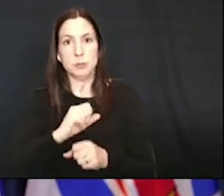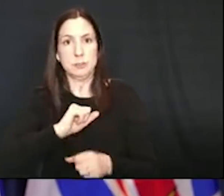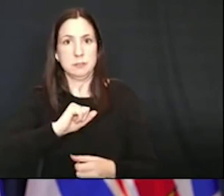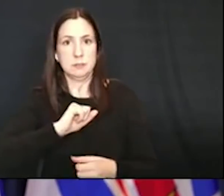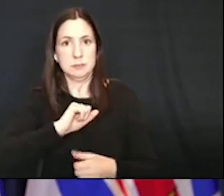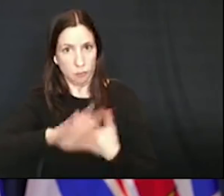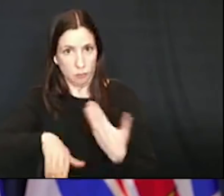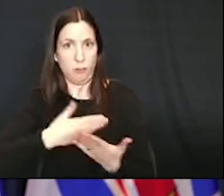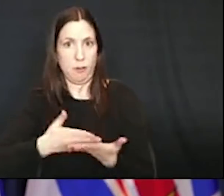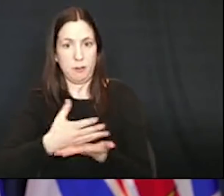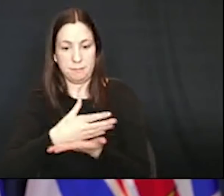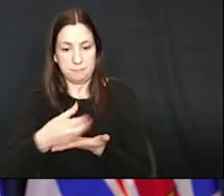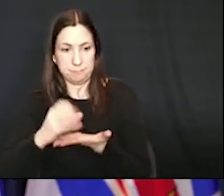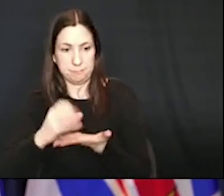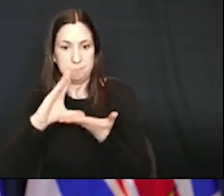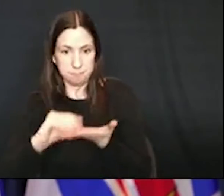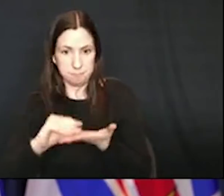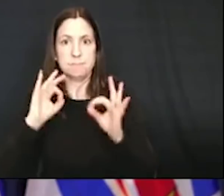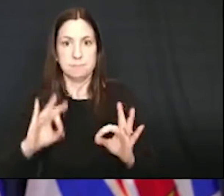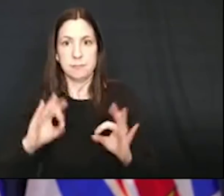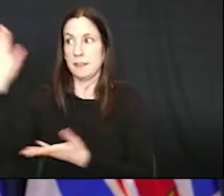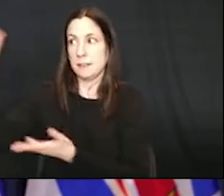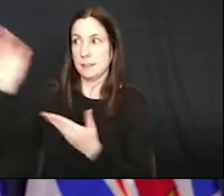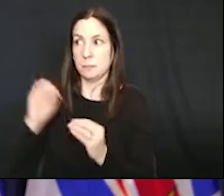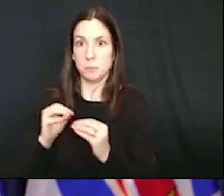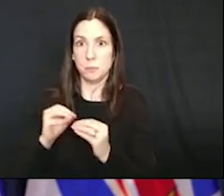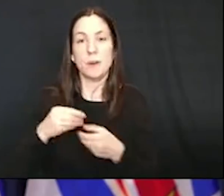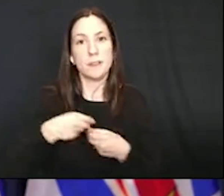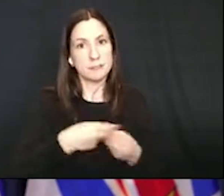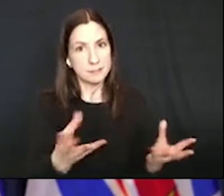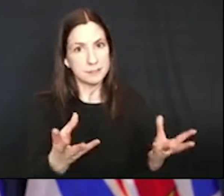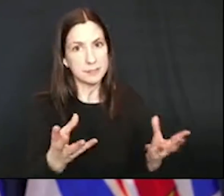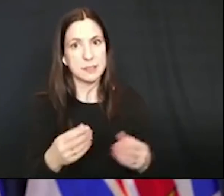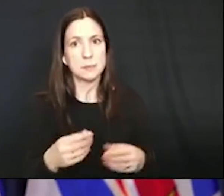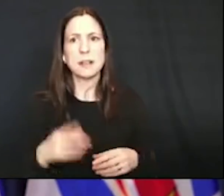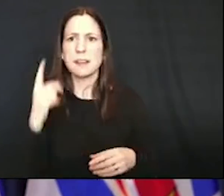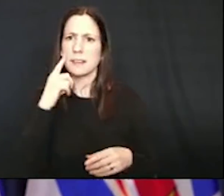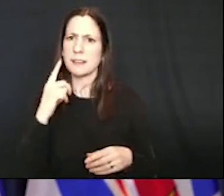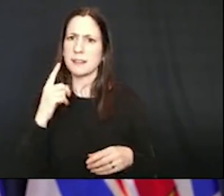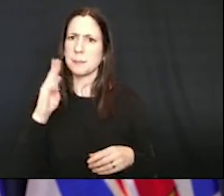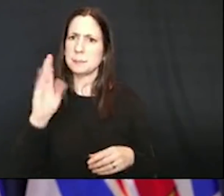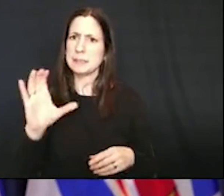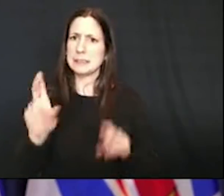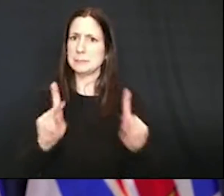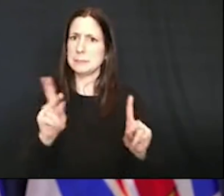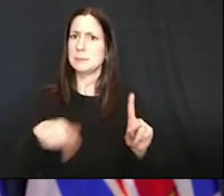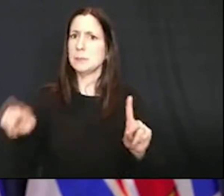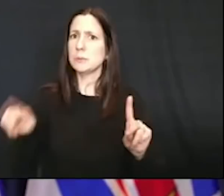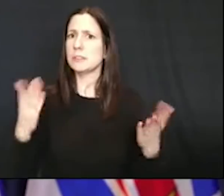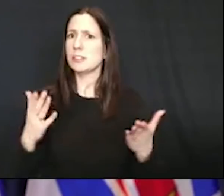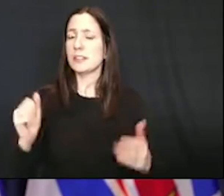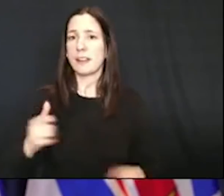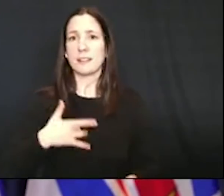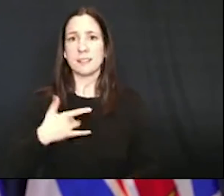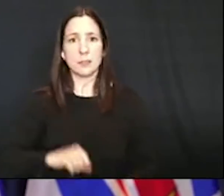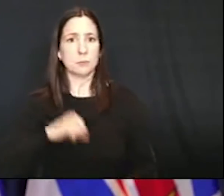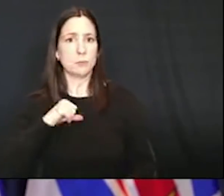and really in a way that I think British Columbians can be proud of, protecting those who are most vulnerable,